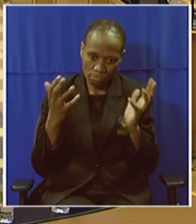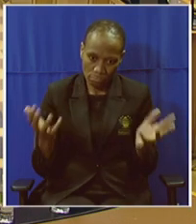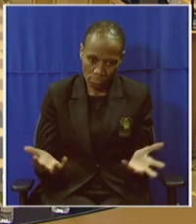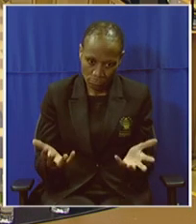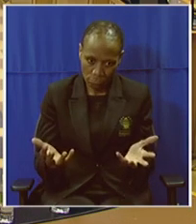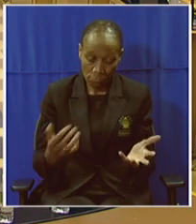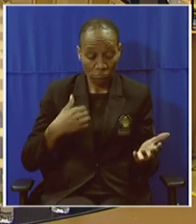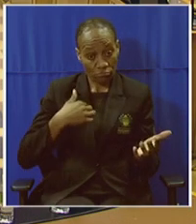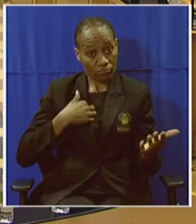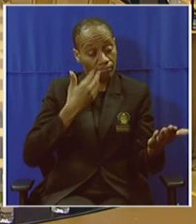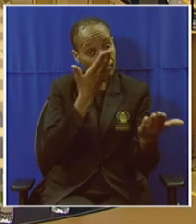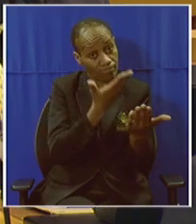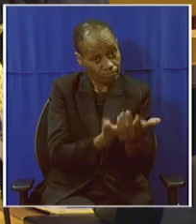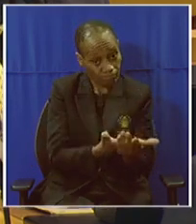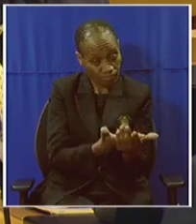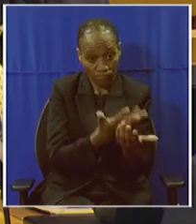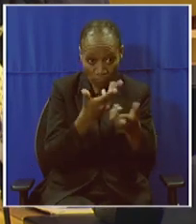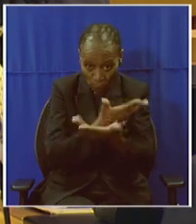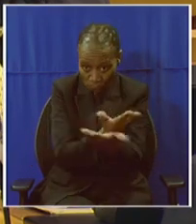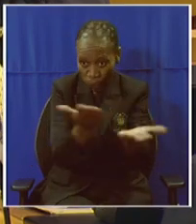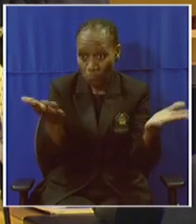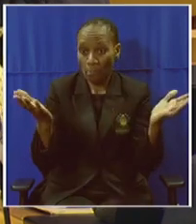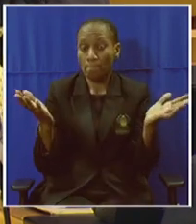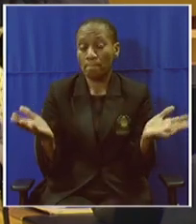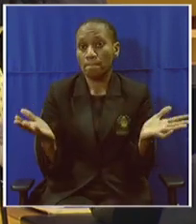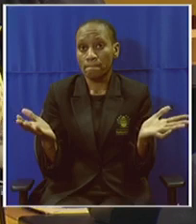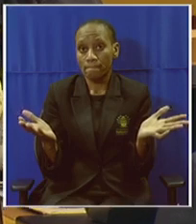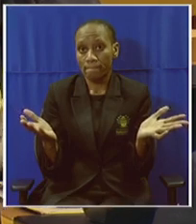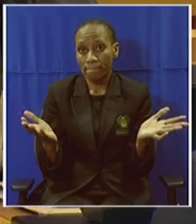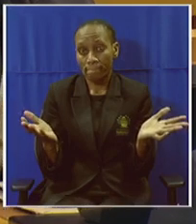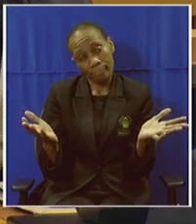I move that the House,